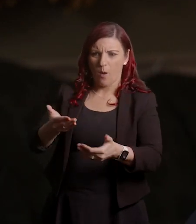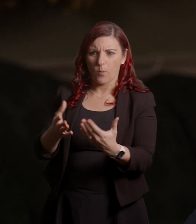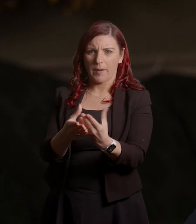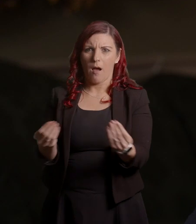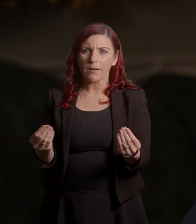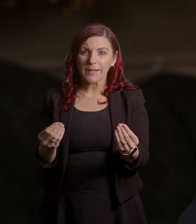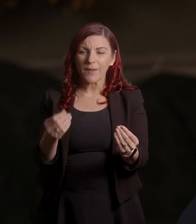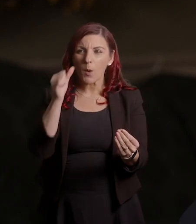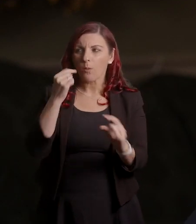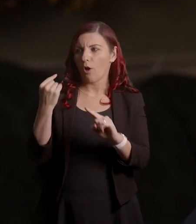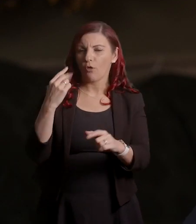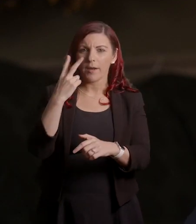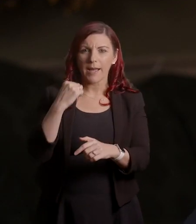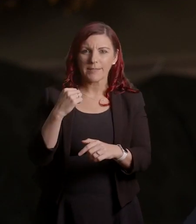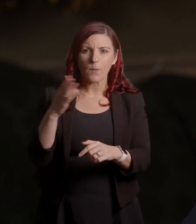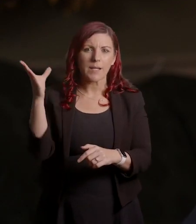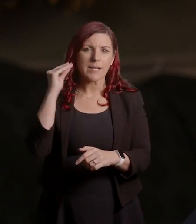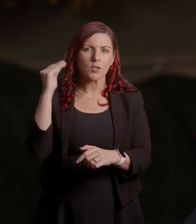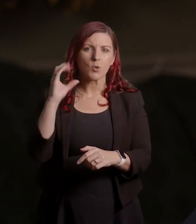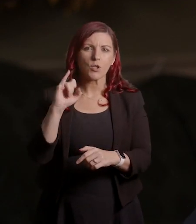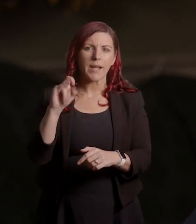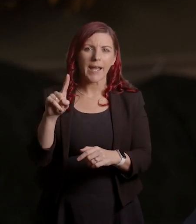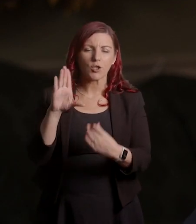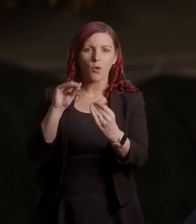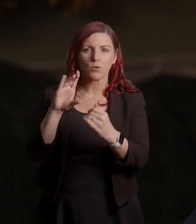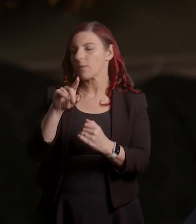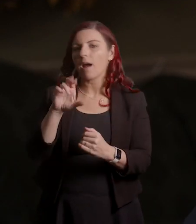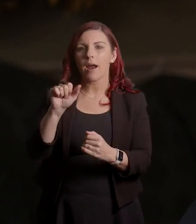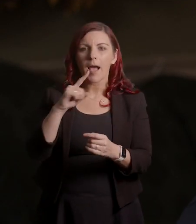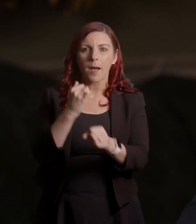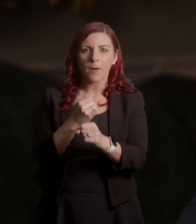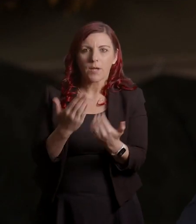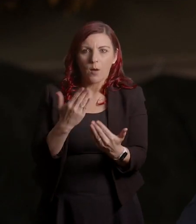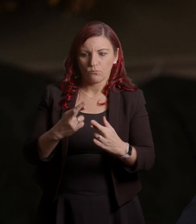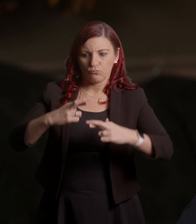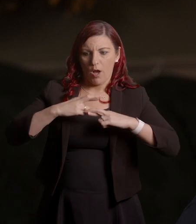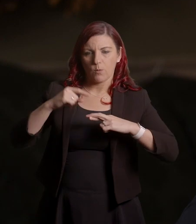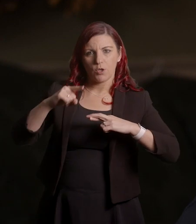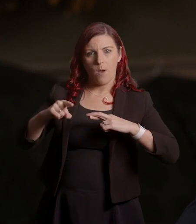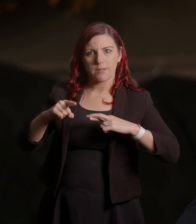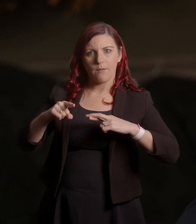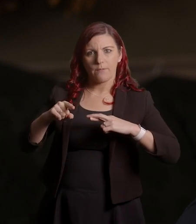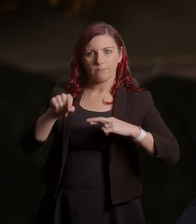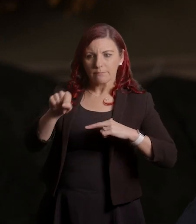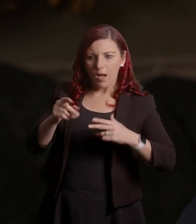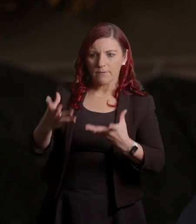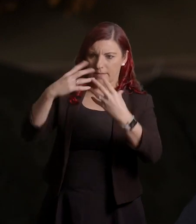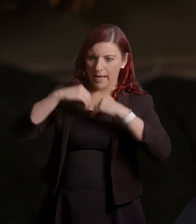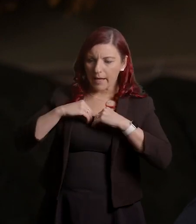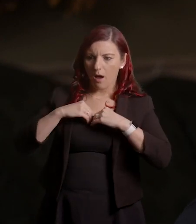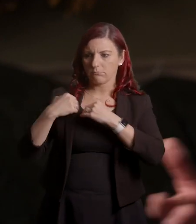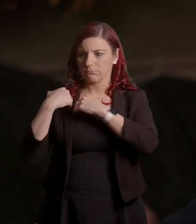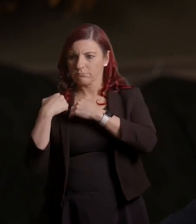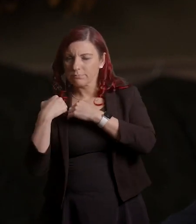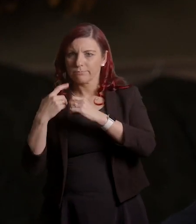whatever else. And even the other night I was listening to Sinead just talking to Carla about how proud she was of her, of taking on